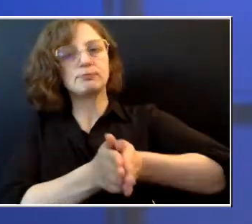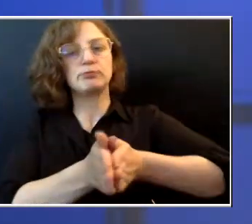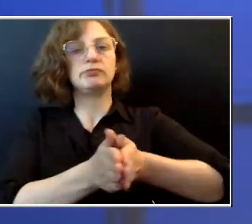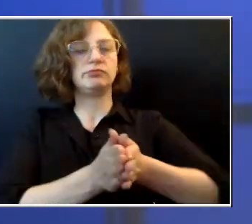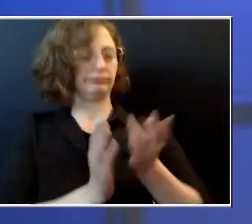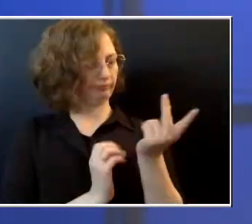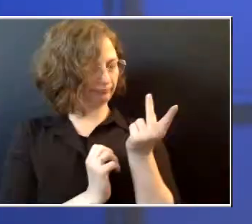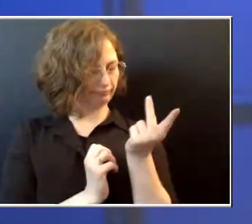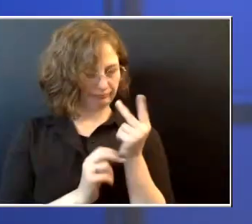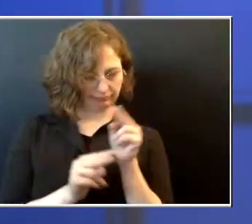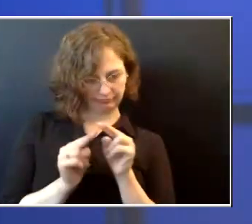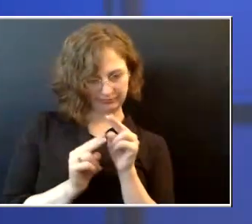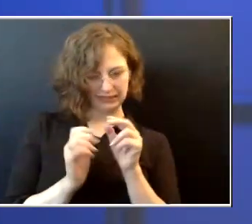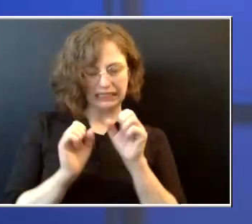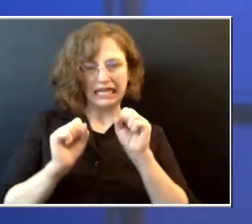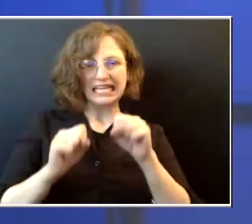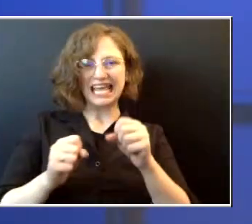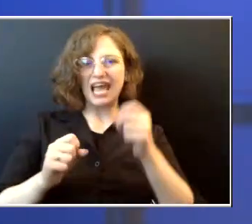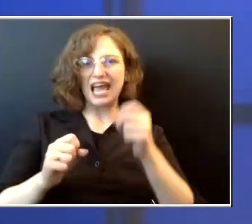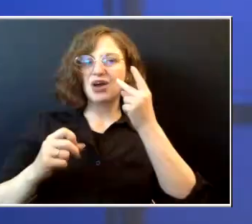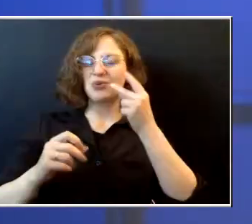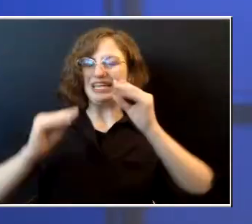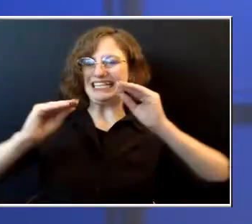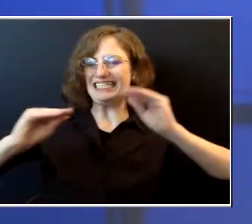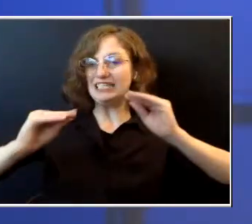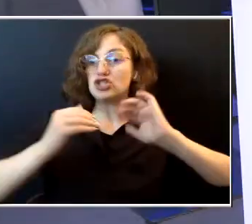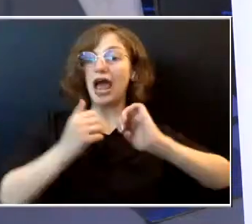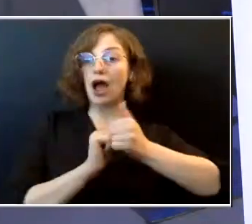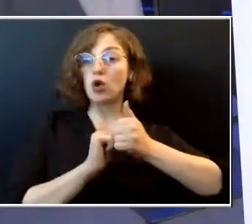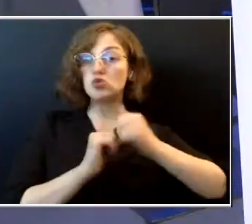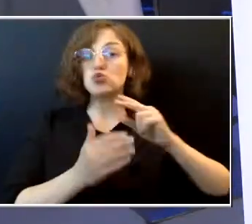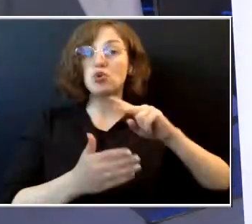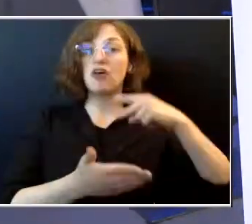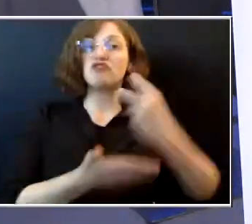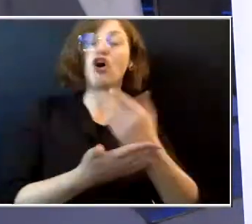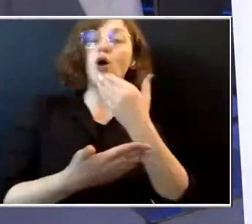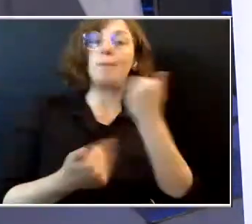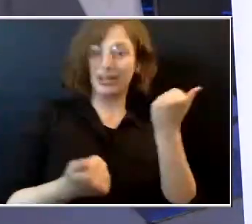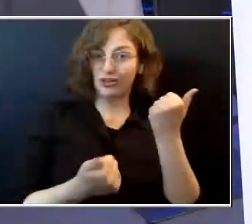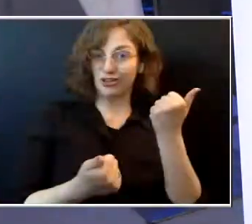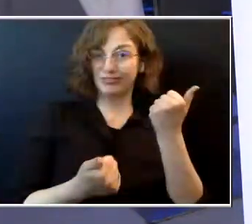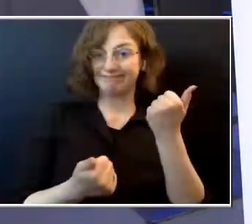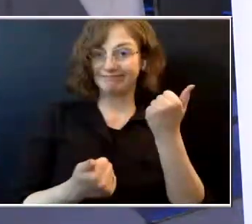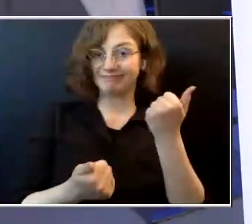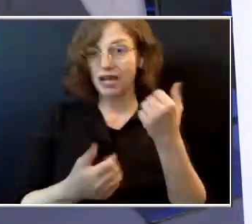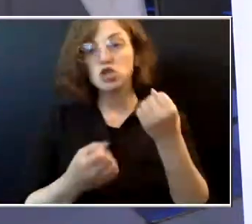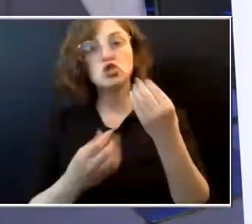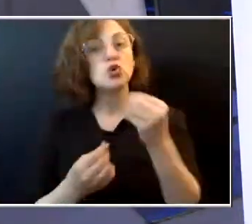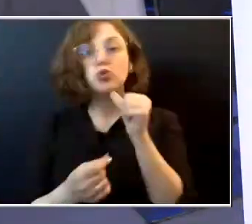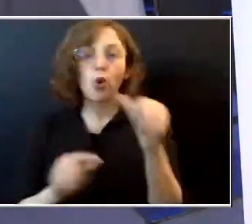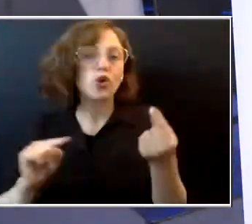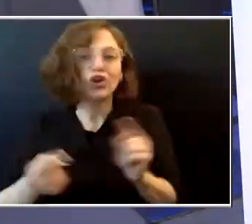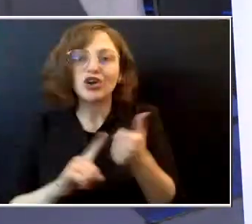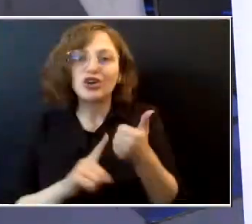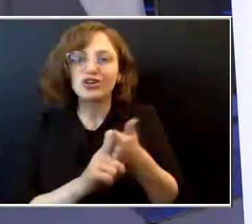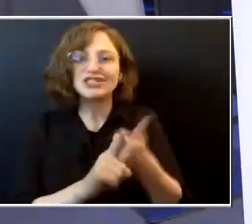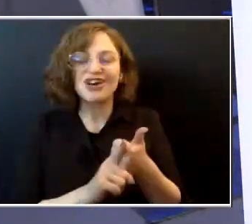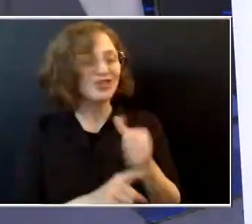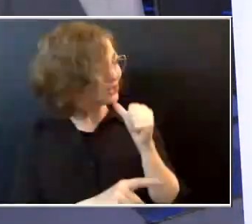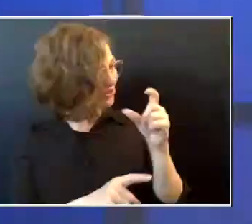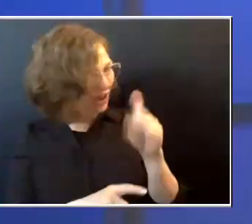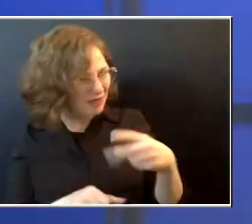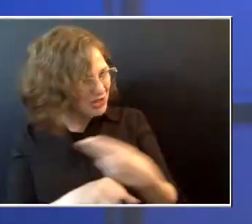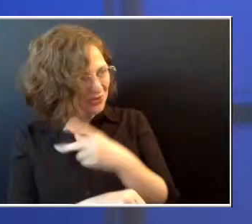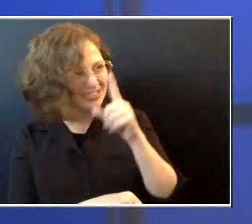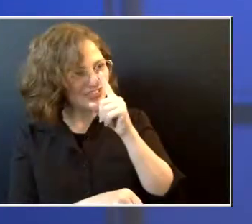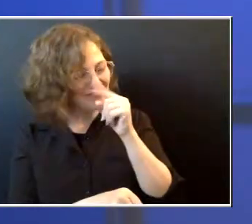don't get hurt? Stop trying to prevent the fall. So you don't have to use the artificial limbs in that station wagon. No, That's what you're saying. Yeah. So let's keep people together. So